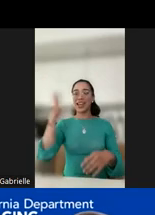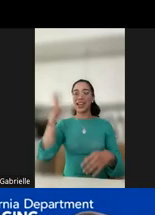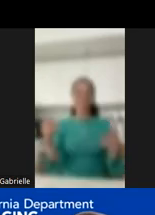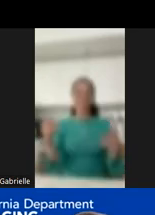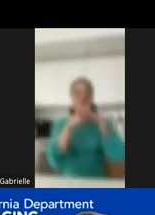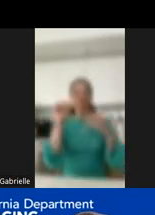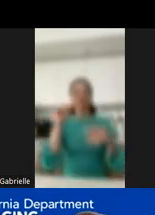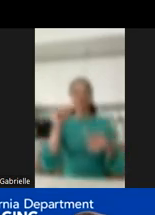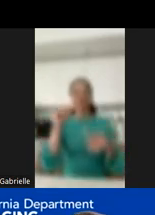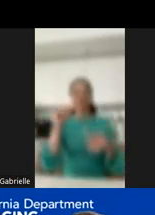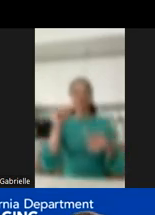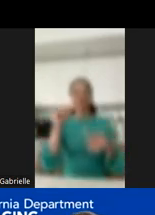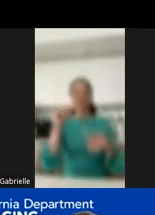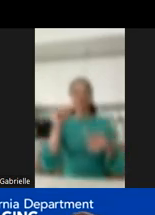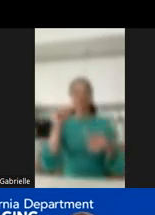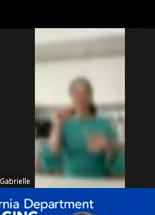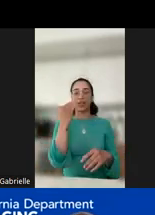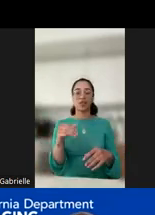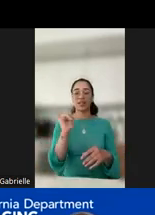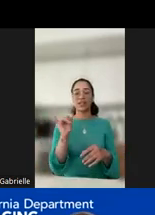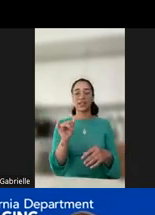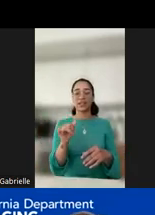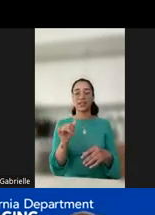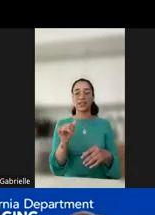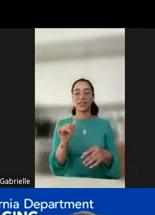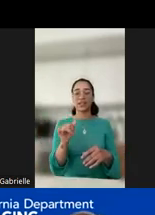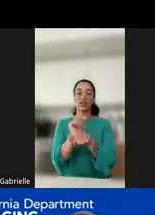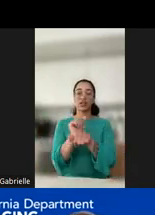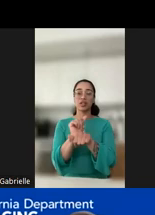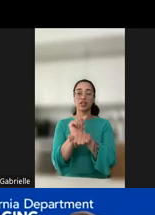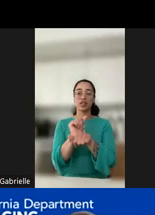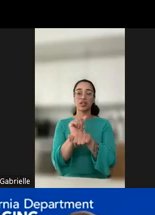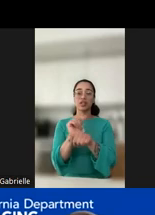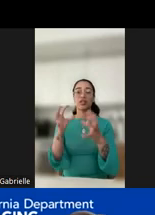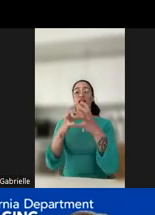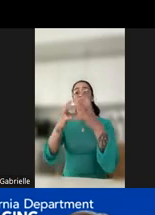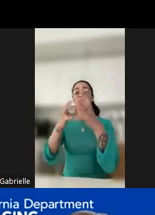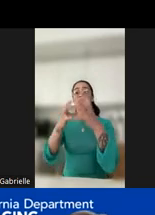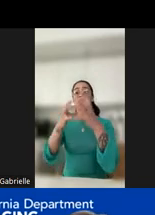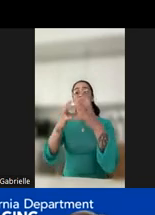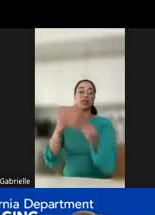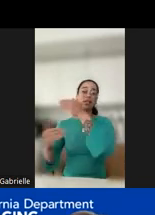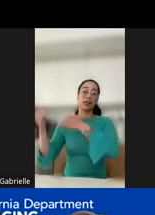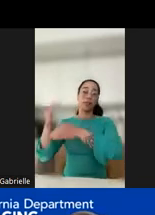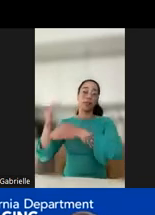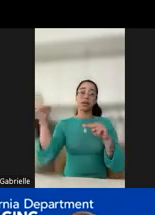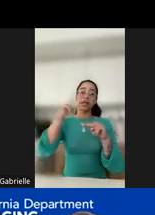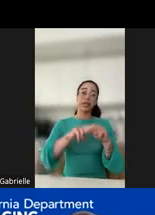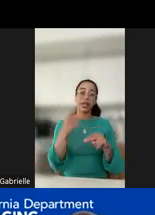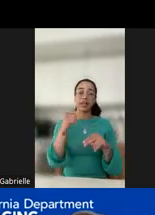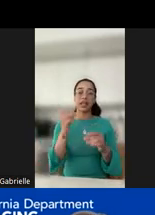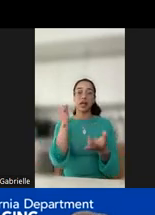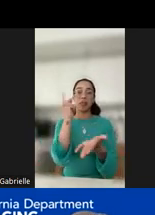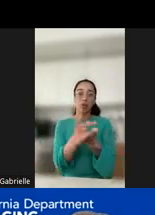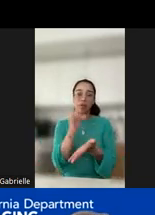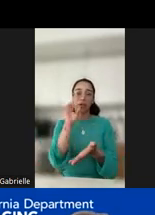of Aging. You know, it was prior work to gain the approval for an equity officer position